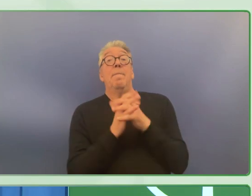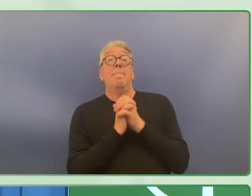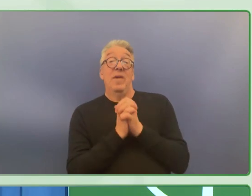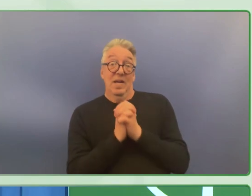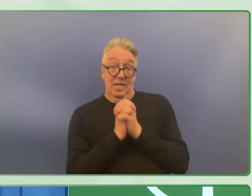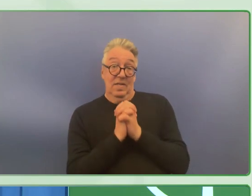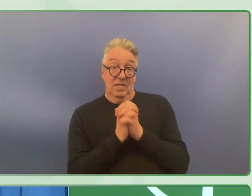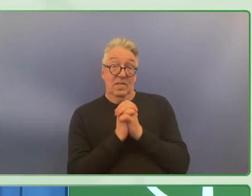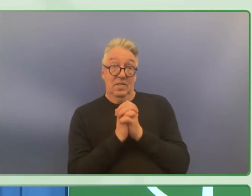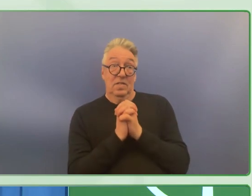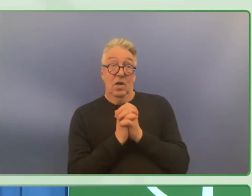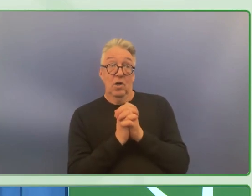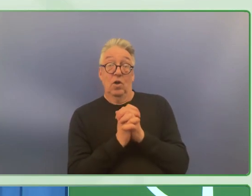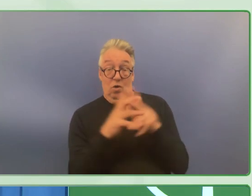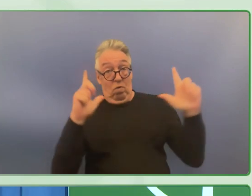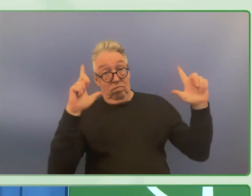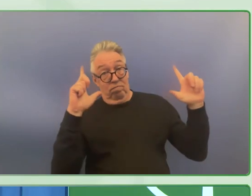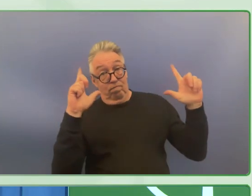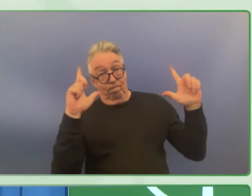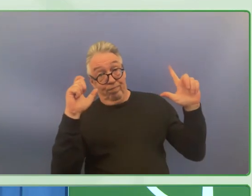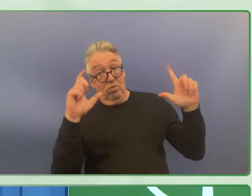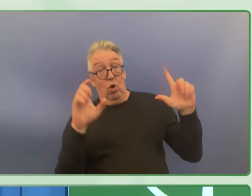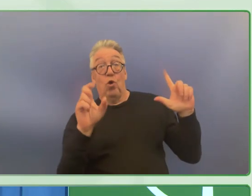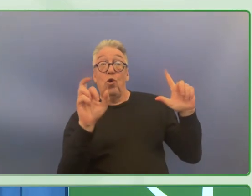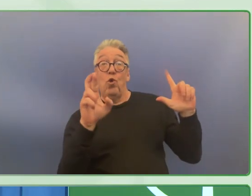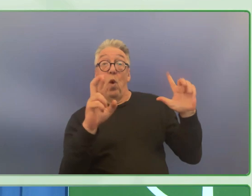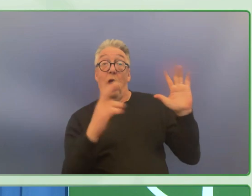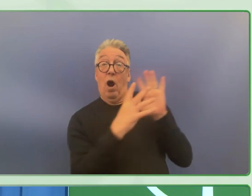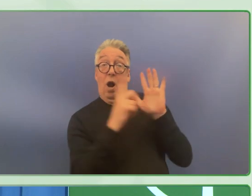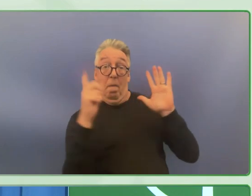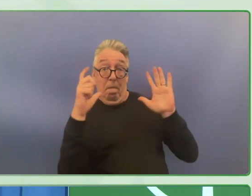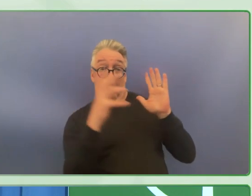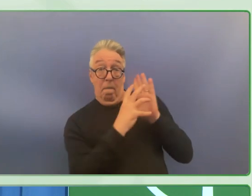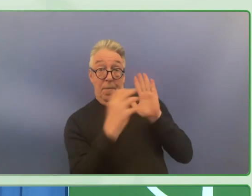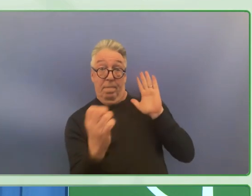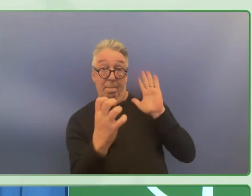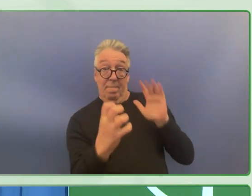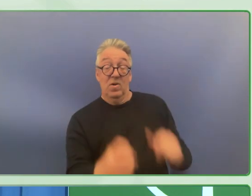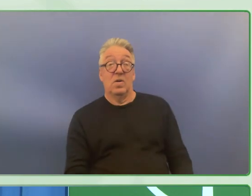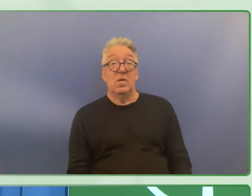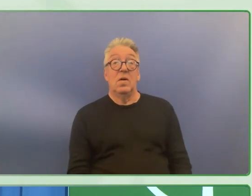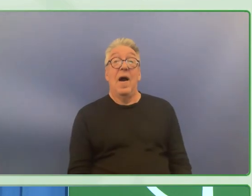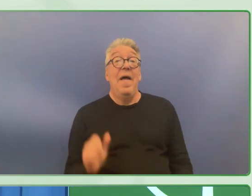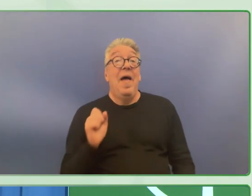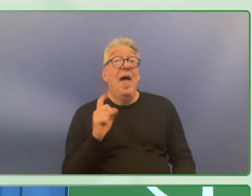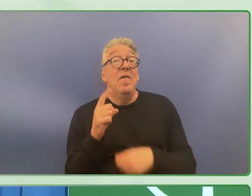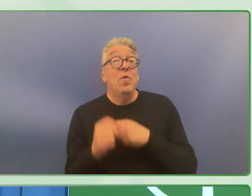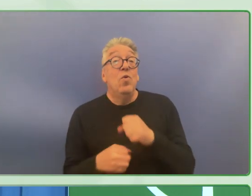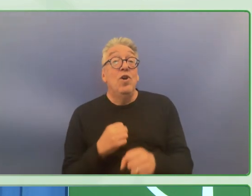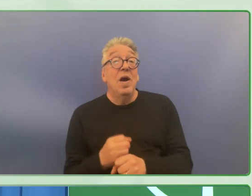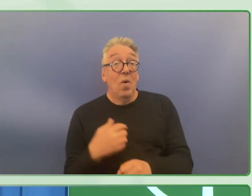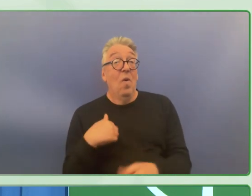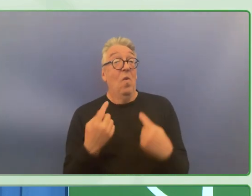scan this QR code. Every year, we run a competition of solutions for people with